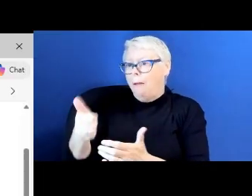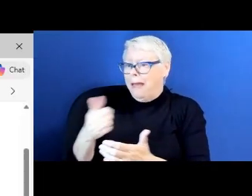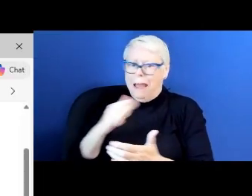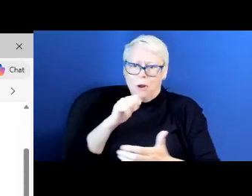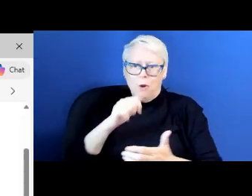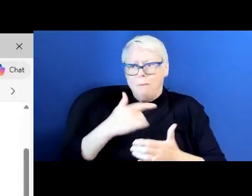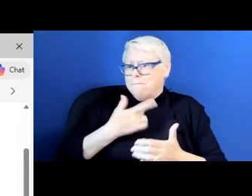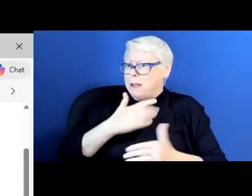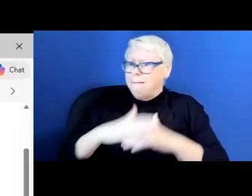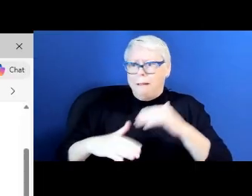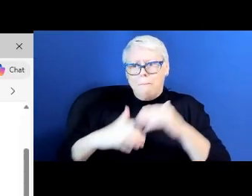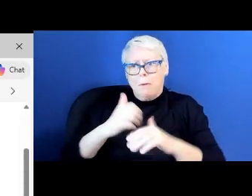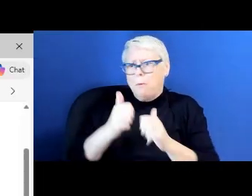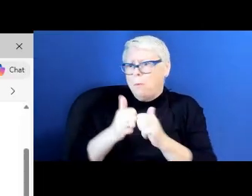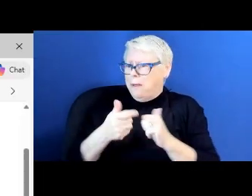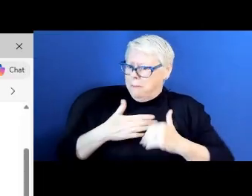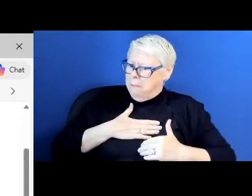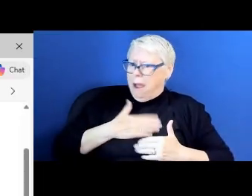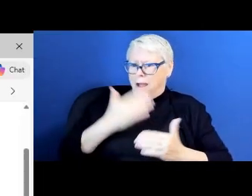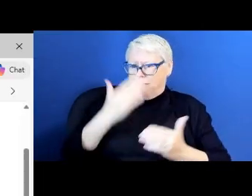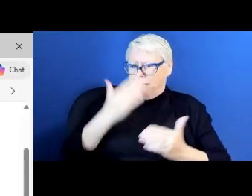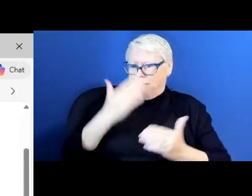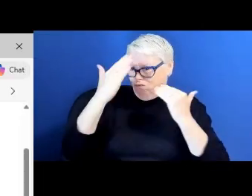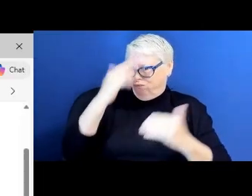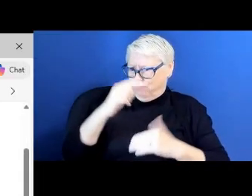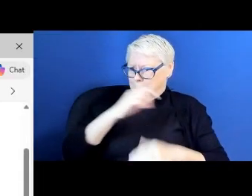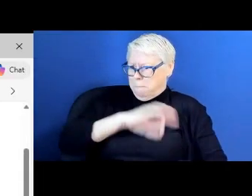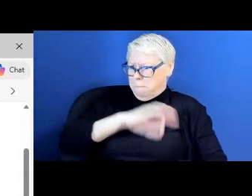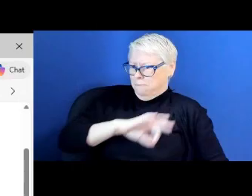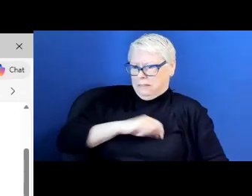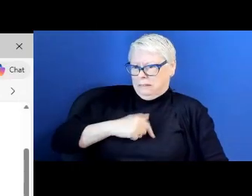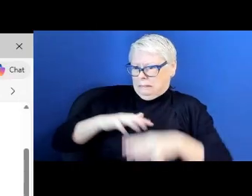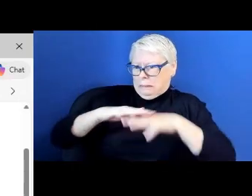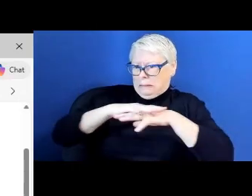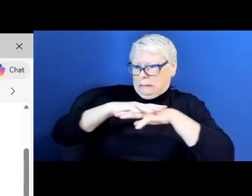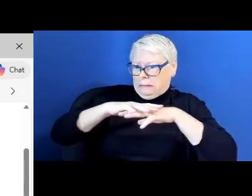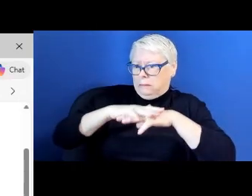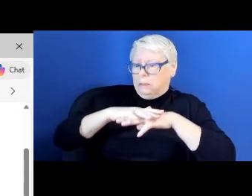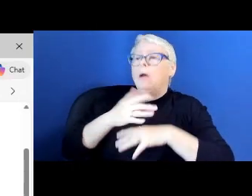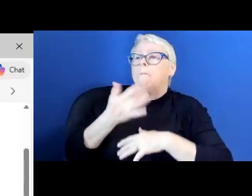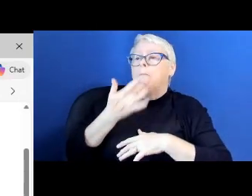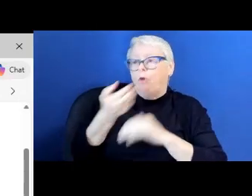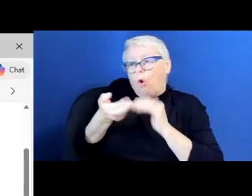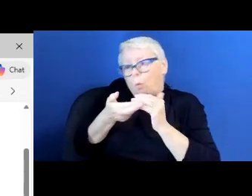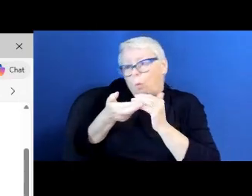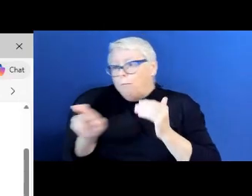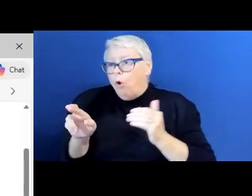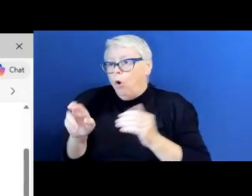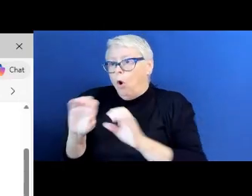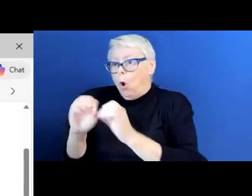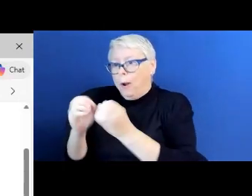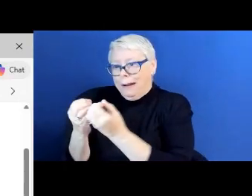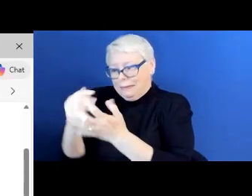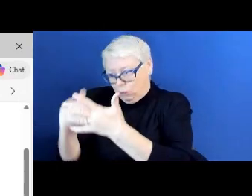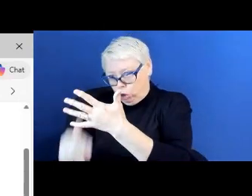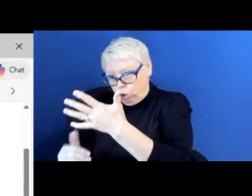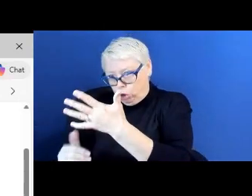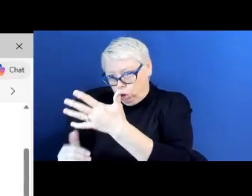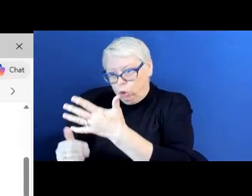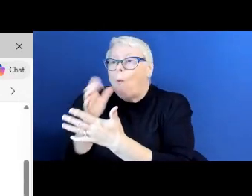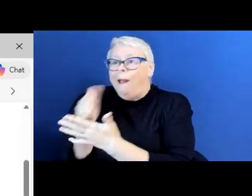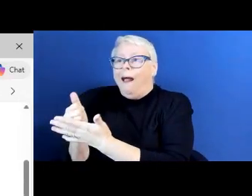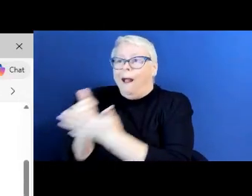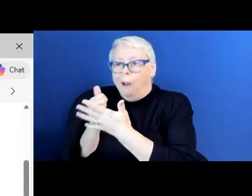comfortable with your knowledge about the benefit. You always can get in touch with these organizations that will help you